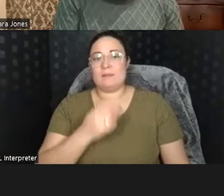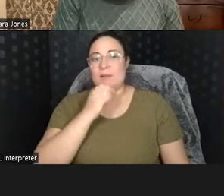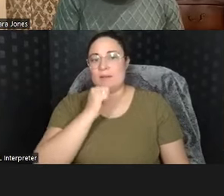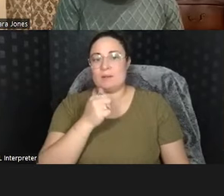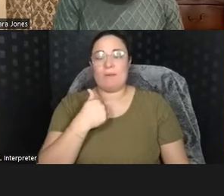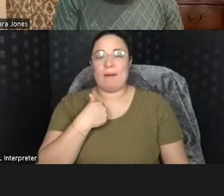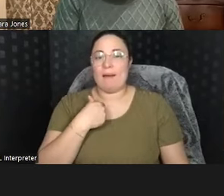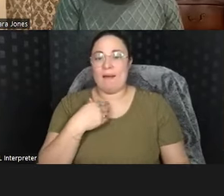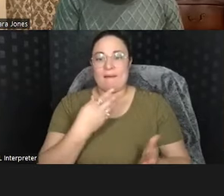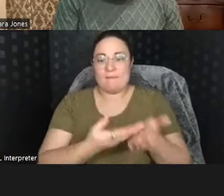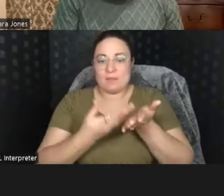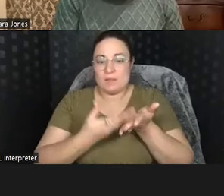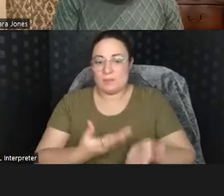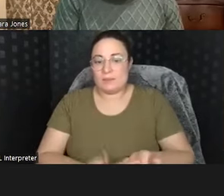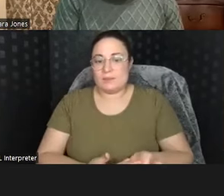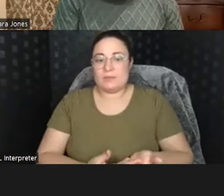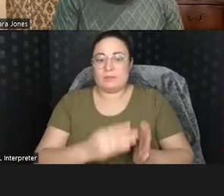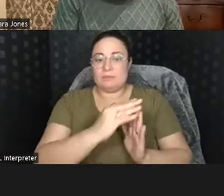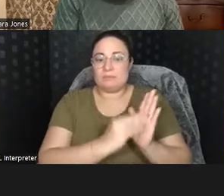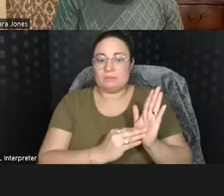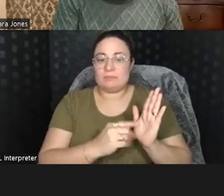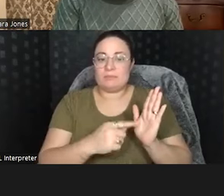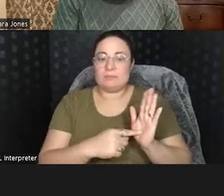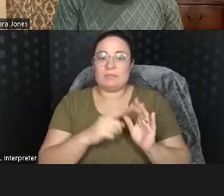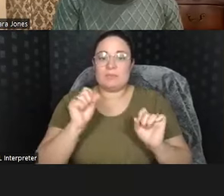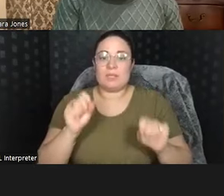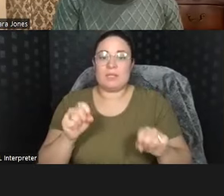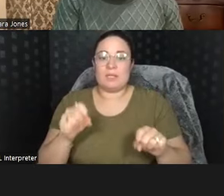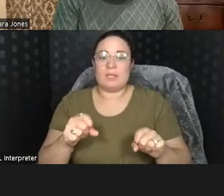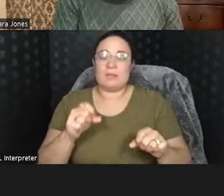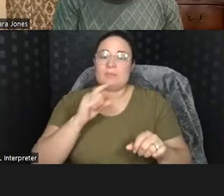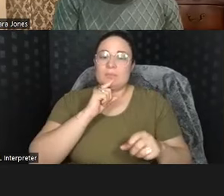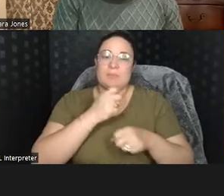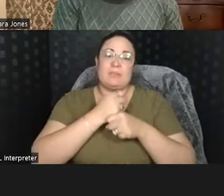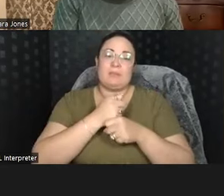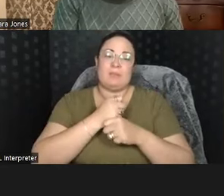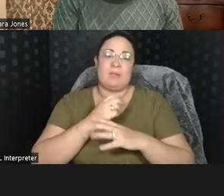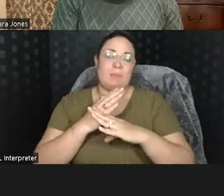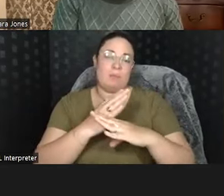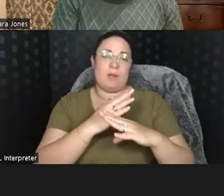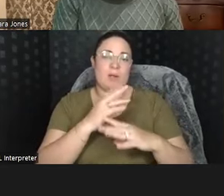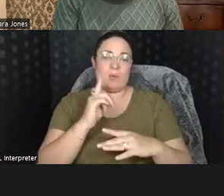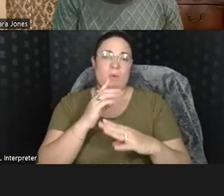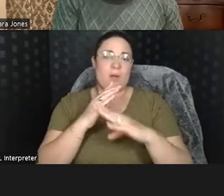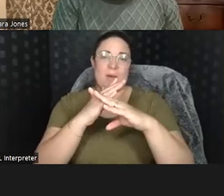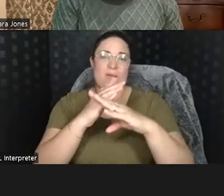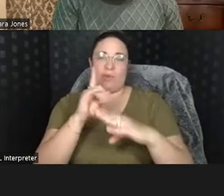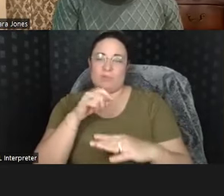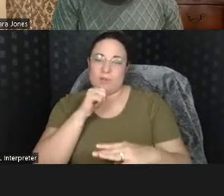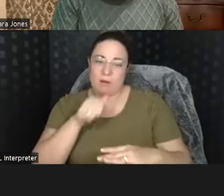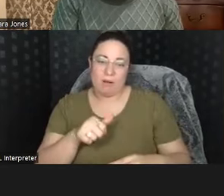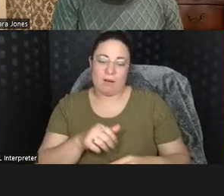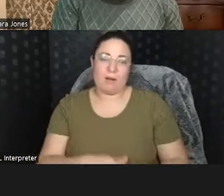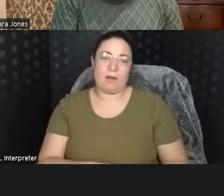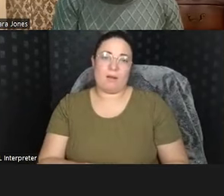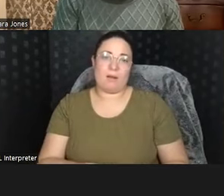the documentations to actually be able. So we're really creating barriers where barriers shouldn't exist.